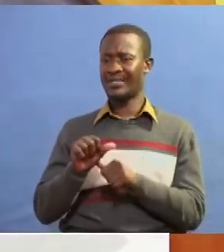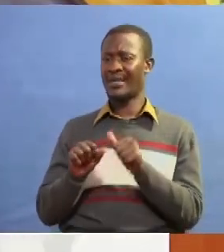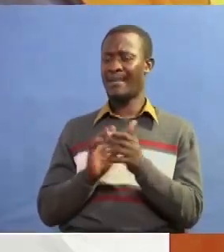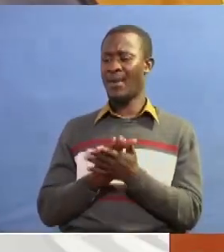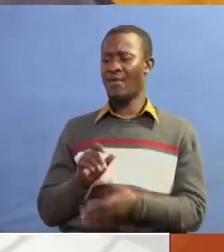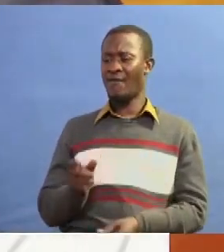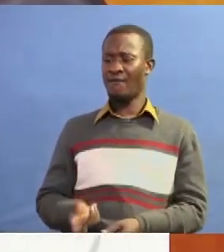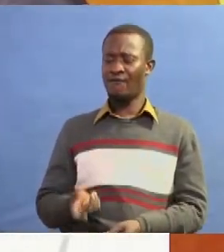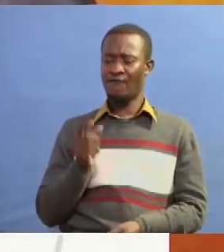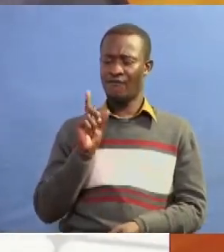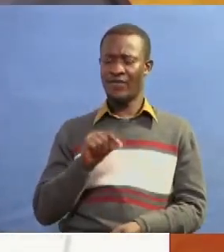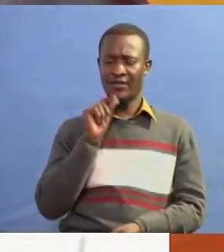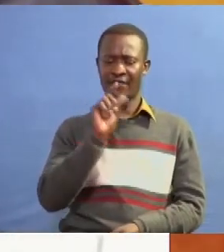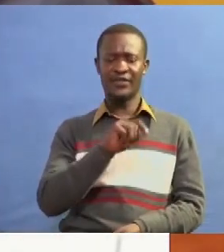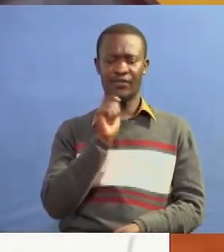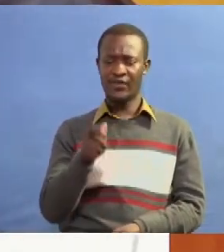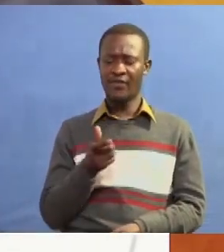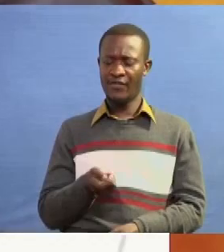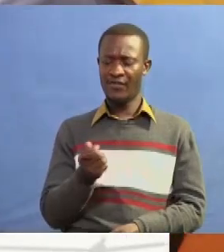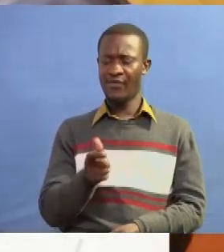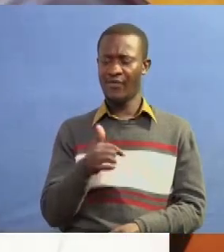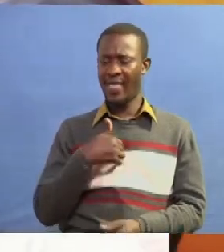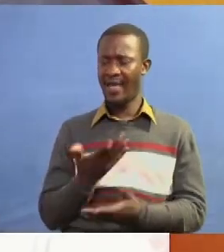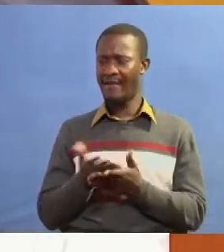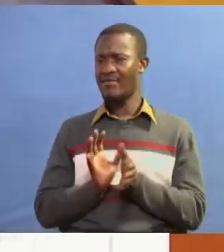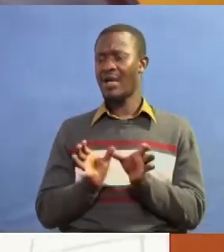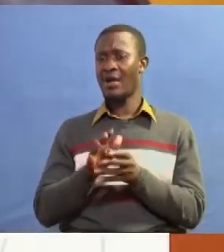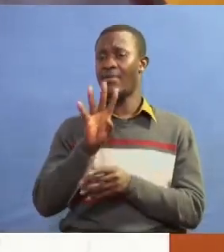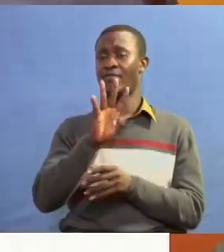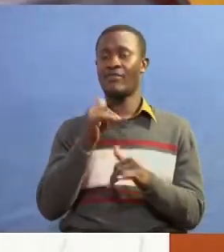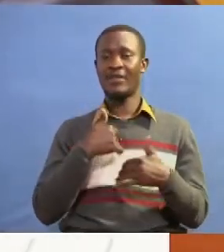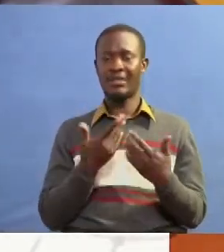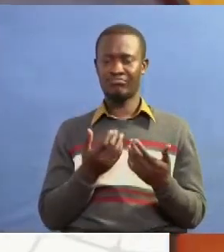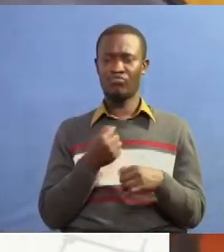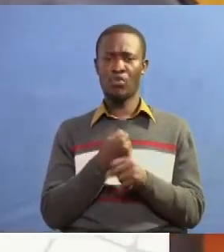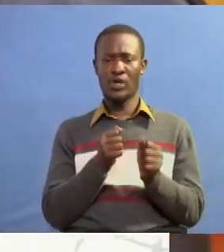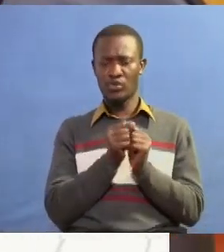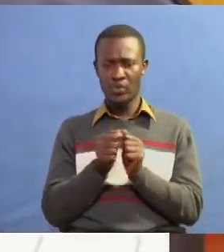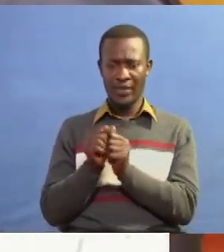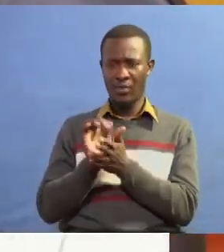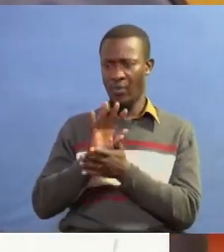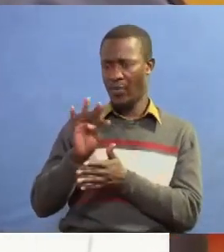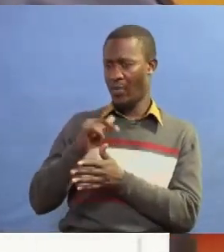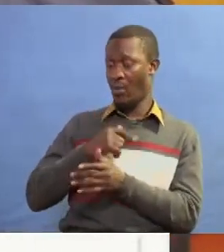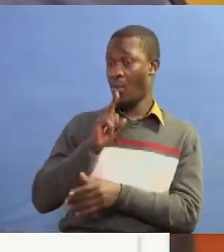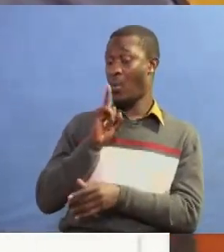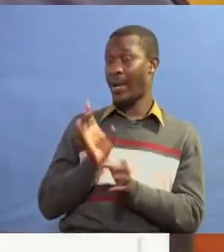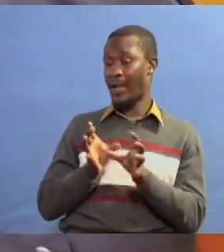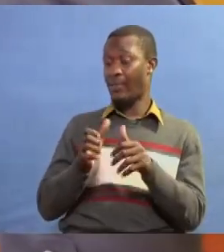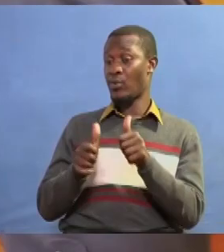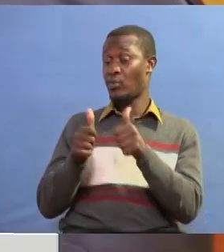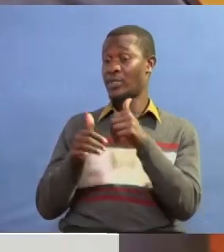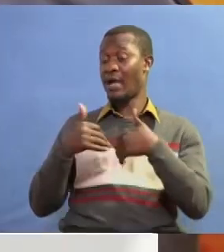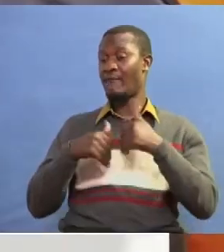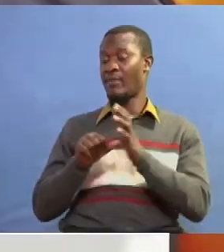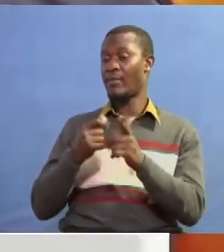sawa. Tuko na kampuni karibu ine ambayo tunashirikiana pamoja na wao. Kuna kampuni moja iko na kasoro